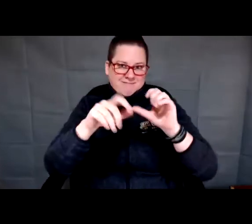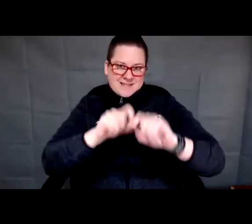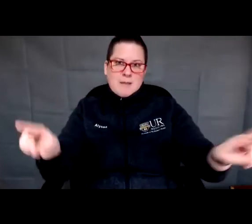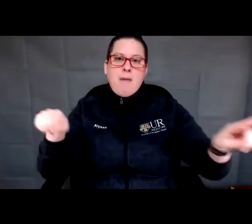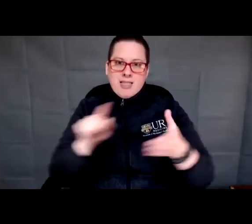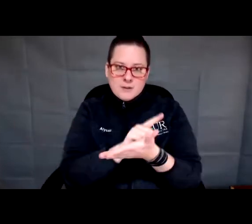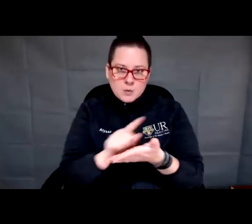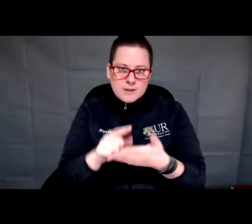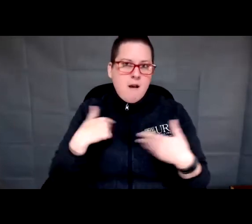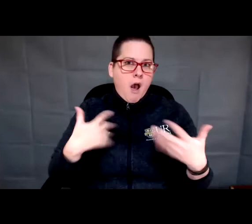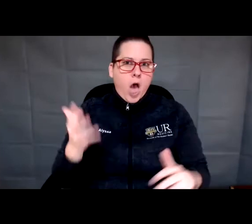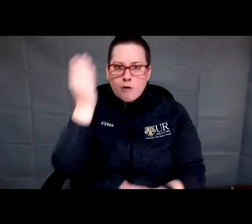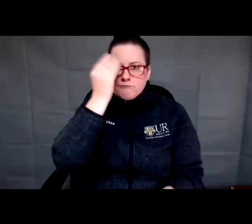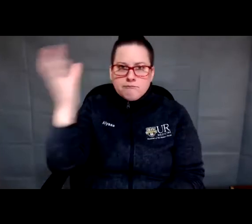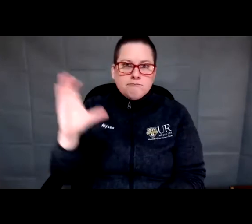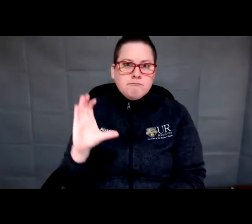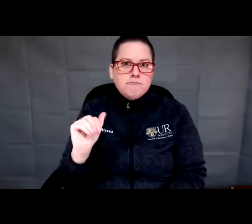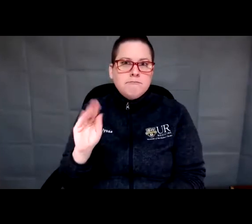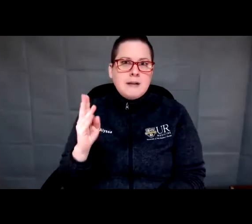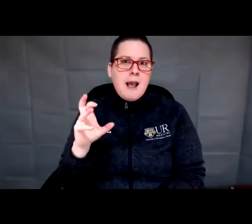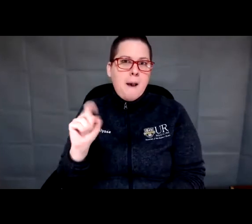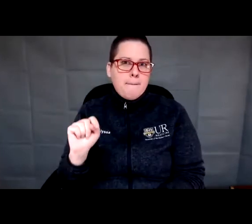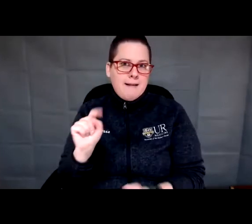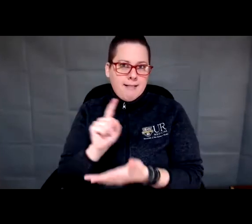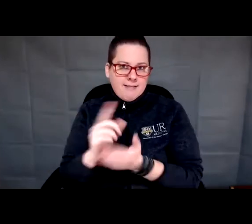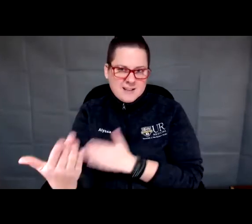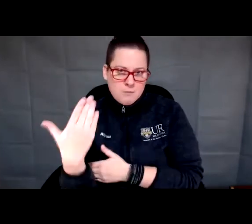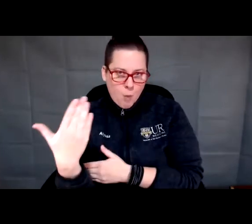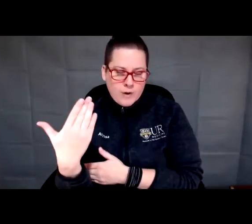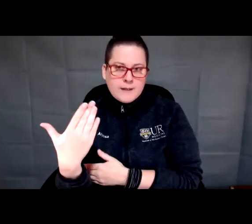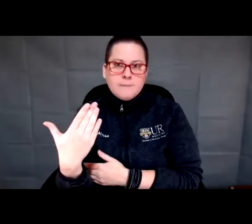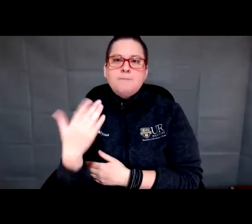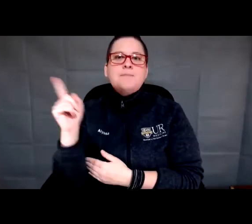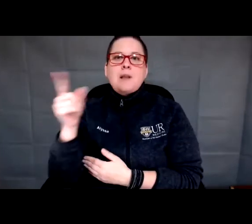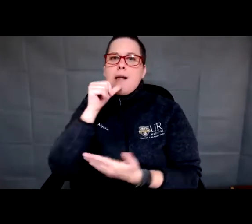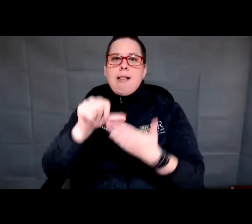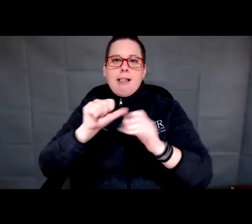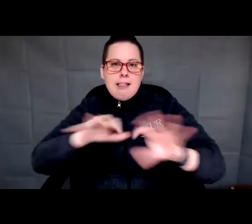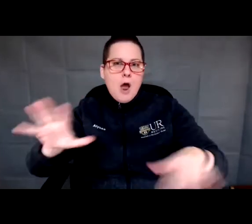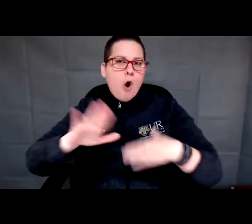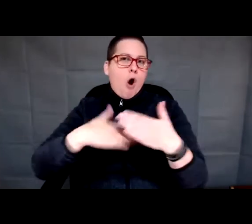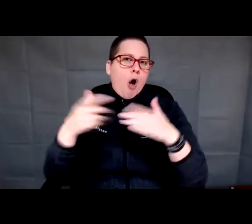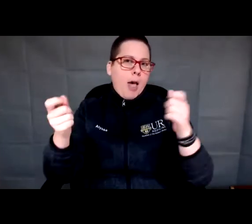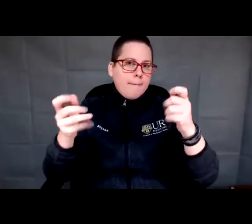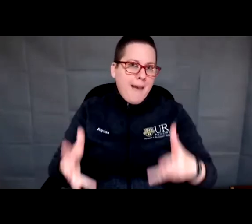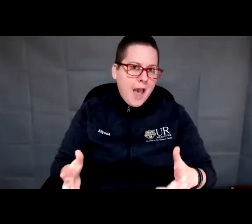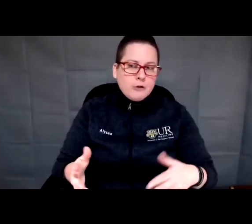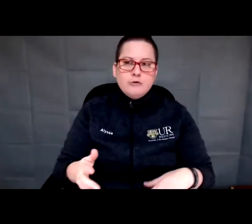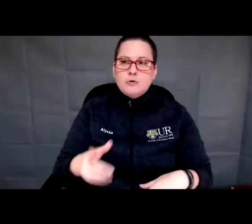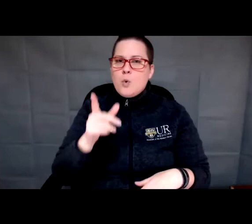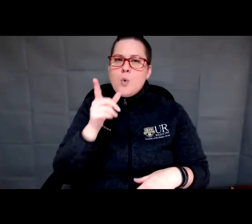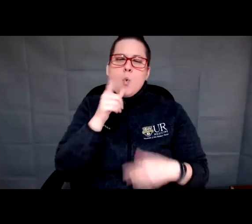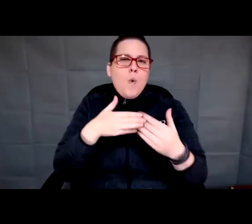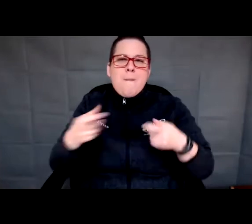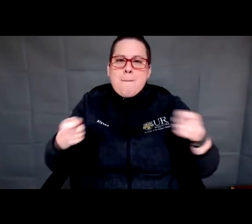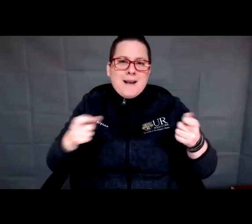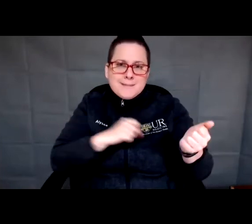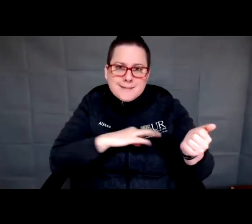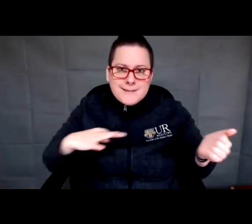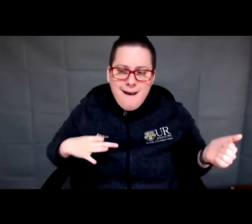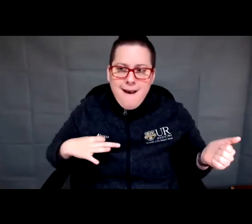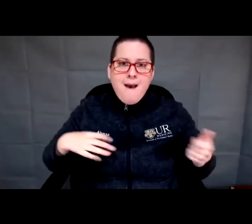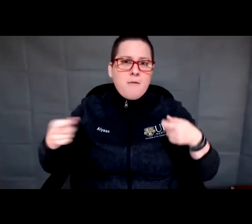to the cabinet this morning. There'll be a letter to all managers, anyone who manages staff, anyone who